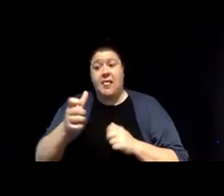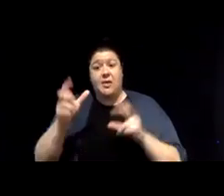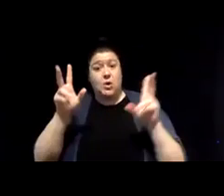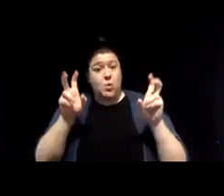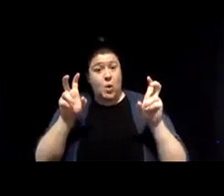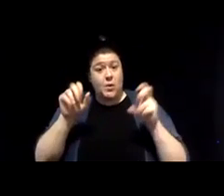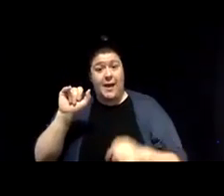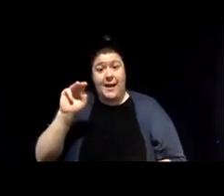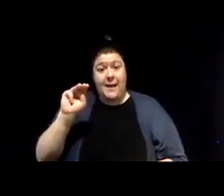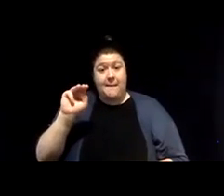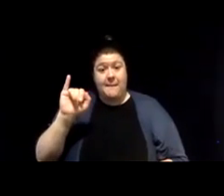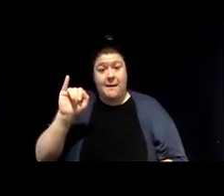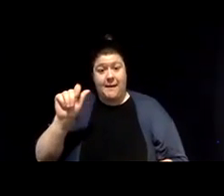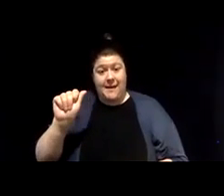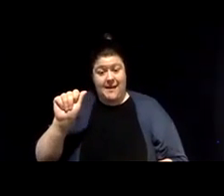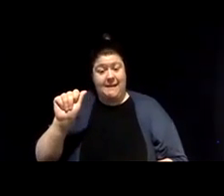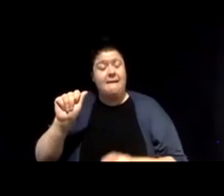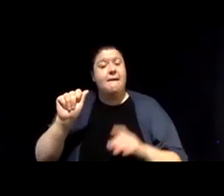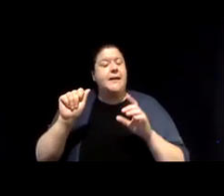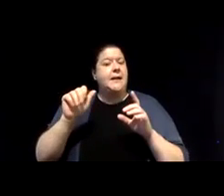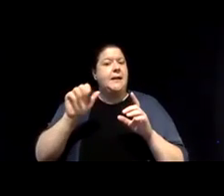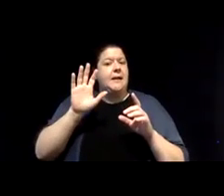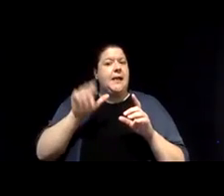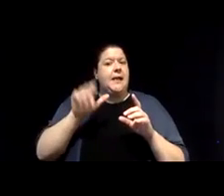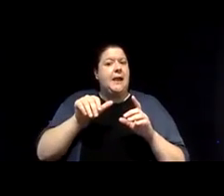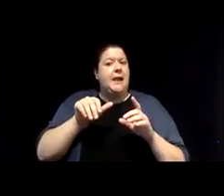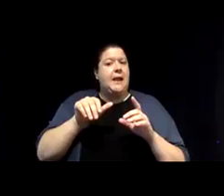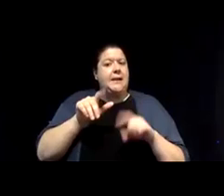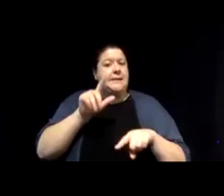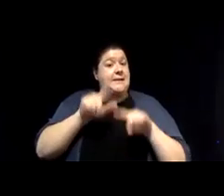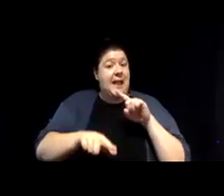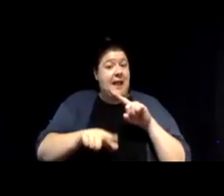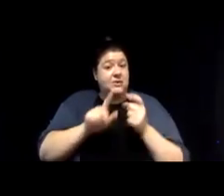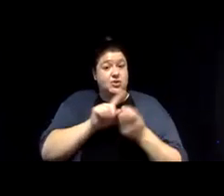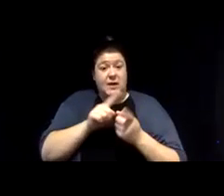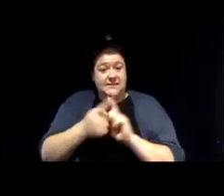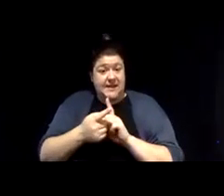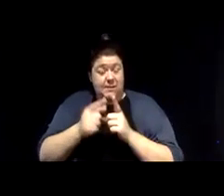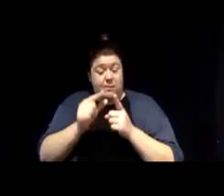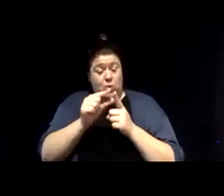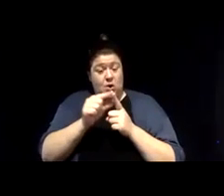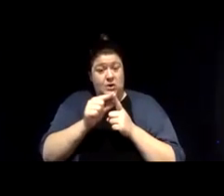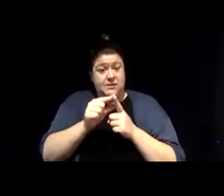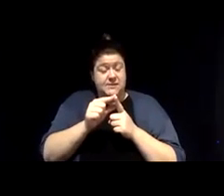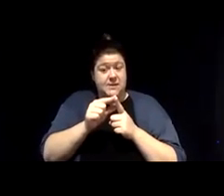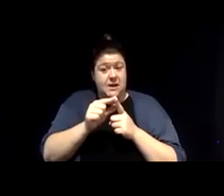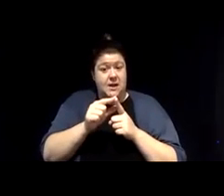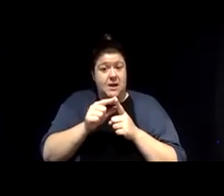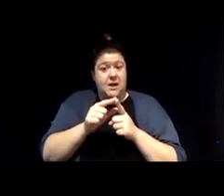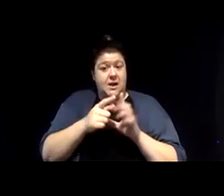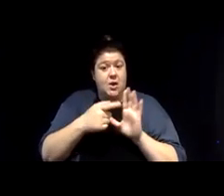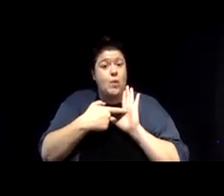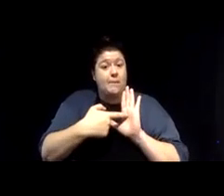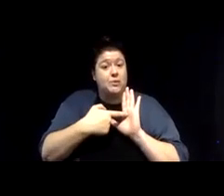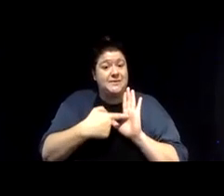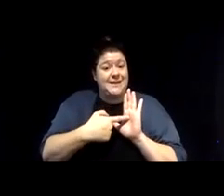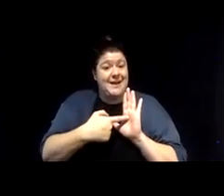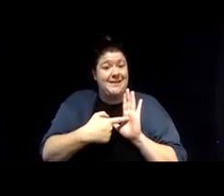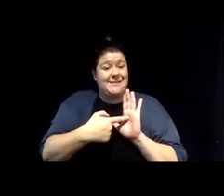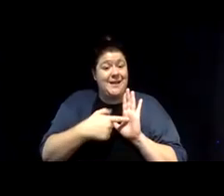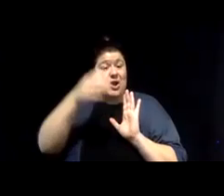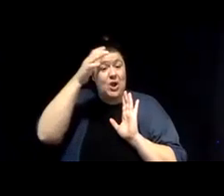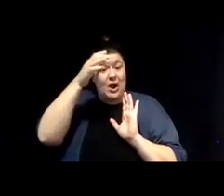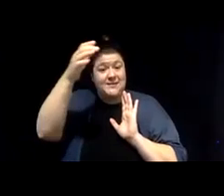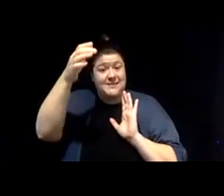IMIA, untranslatable words represent concepts for which a comparable